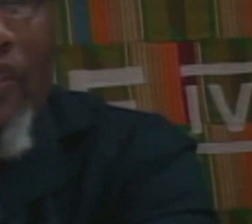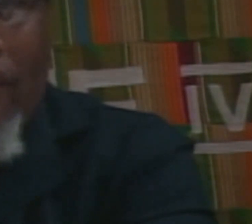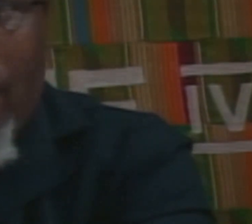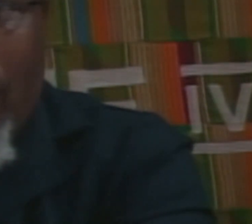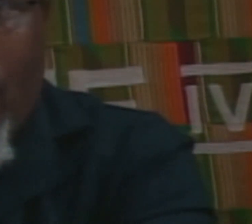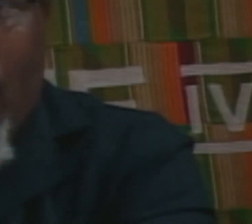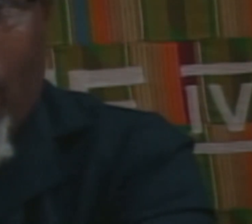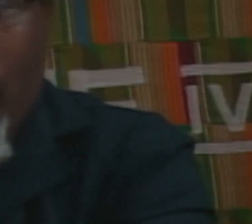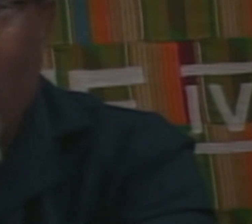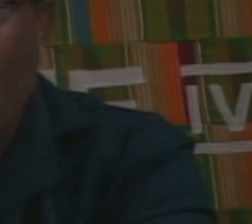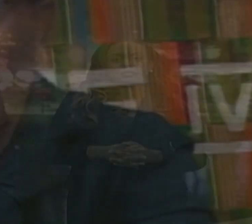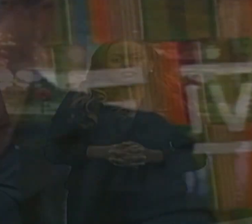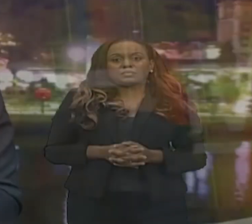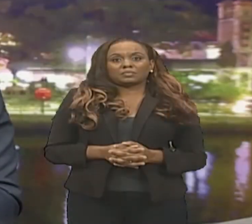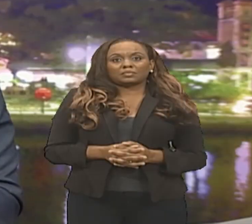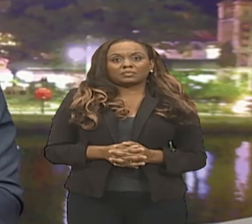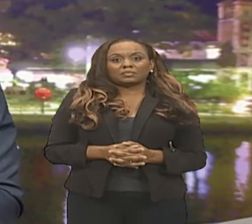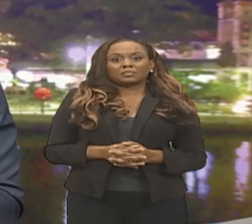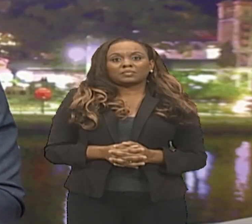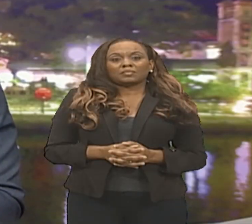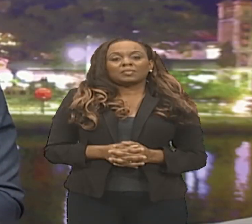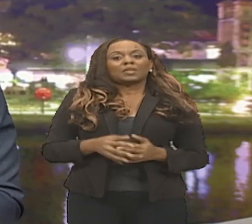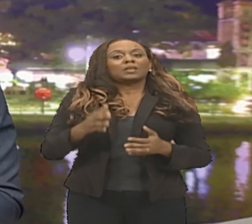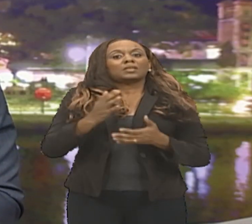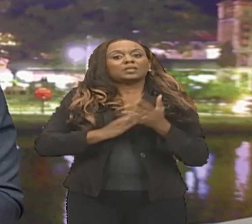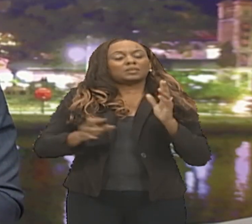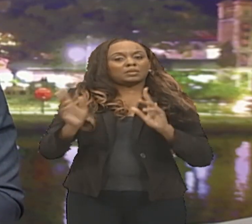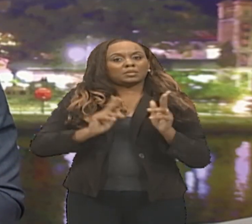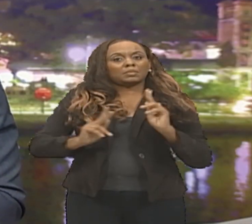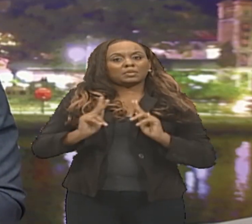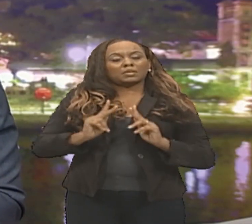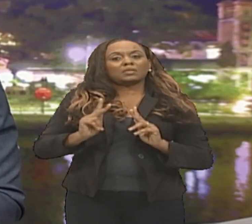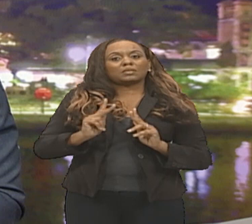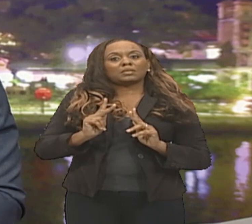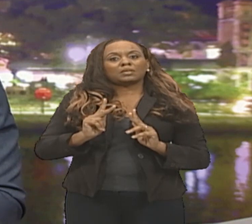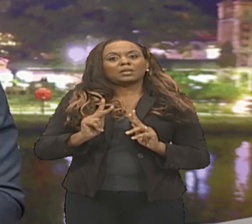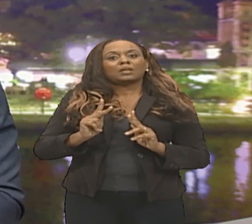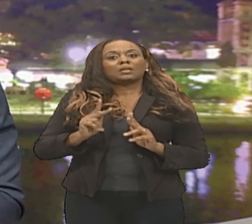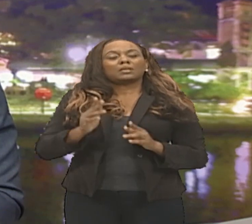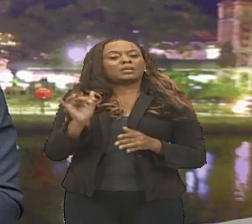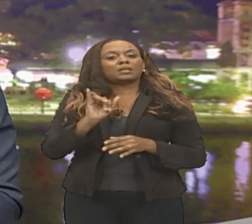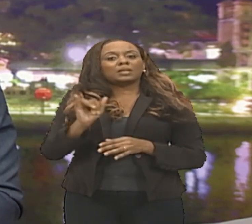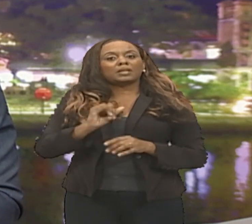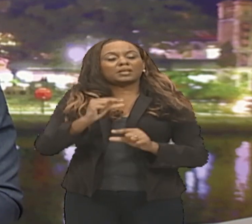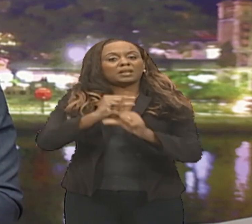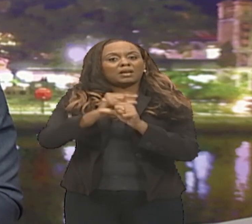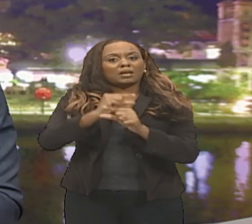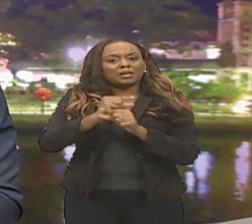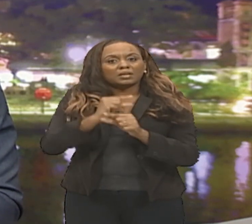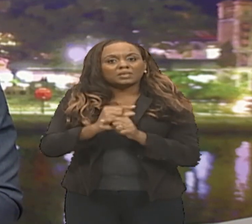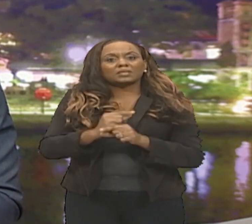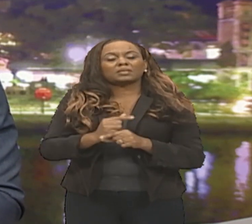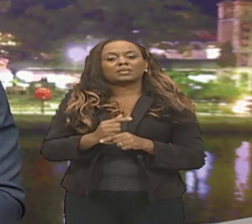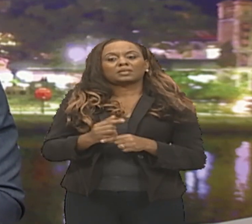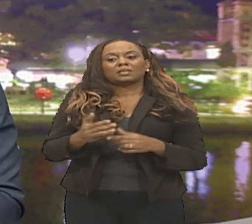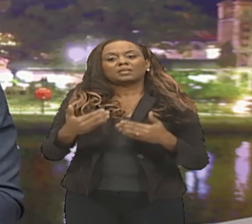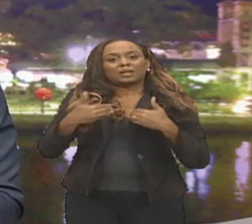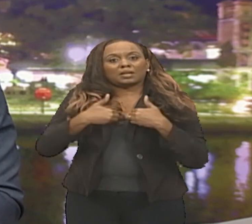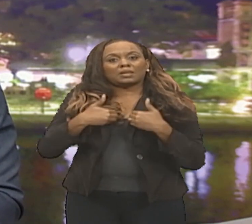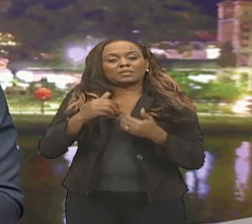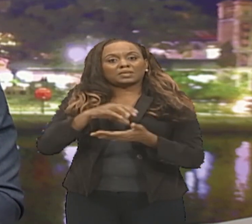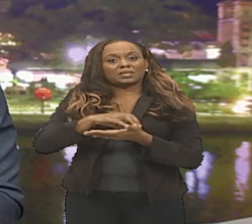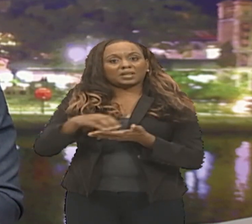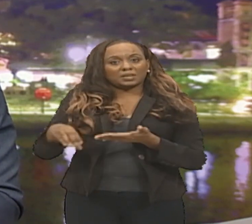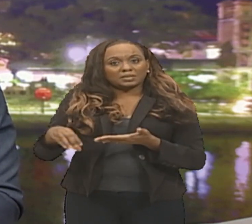enunciated procedures. These include security guards who were informed last Friday and given the package including their checks. Dr.